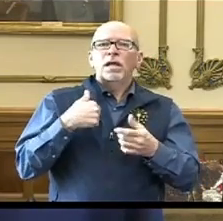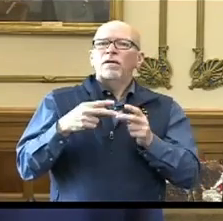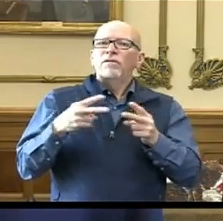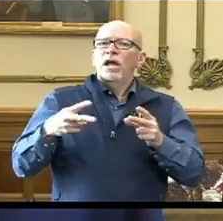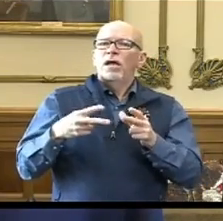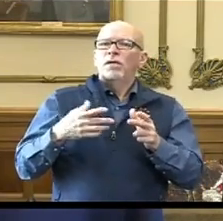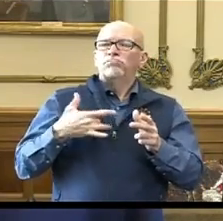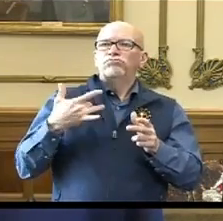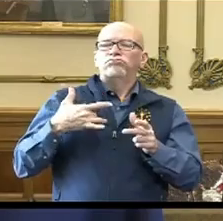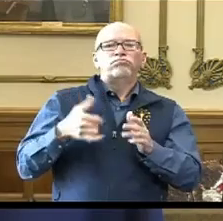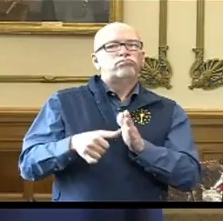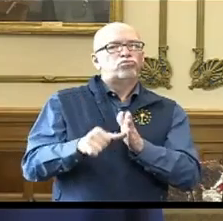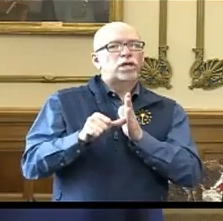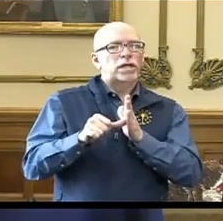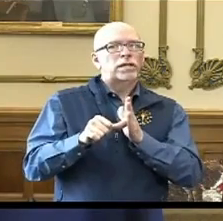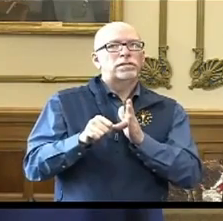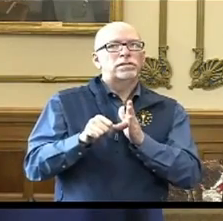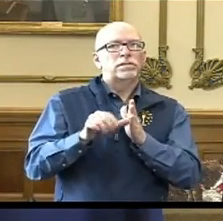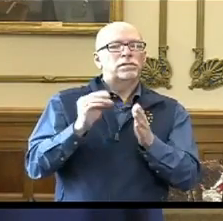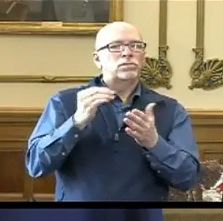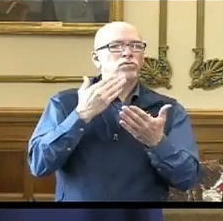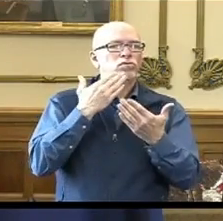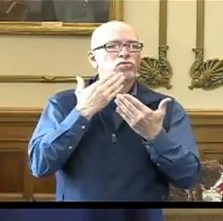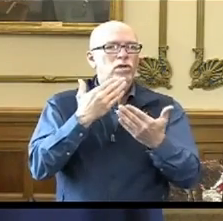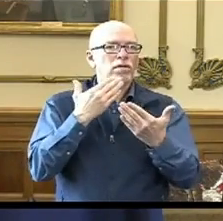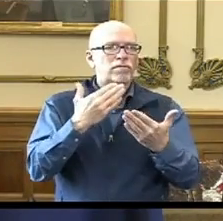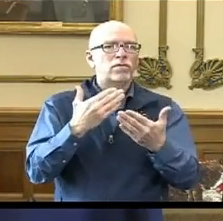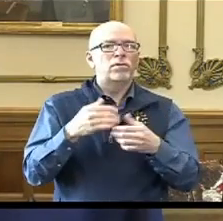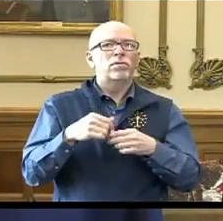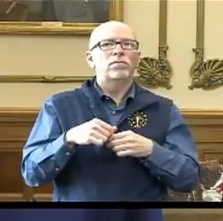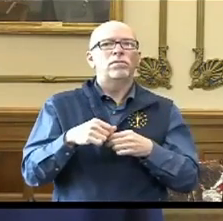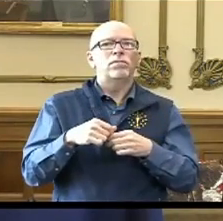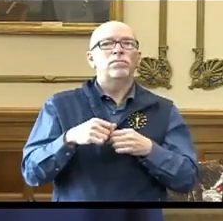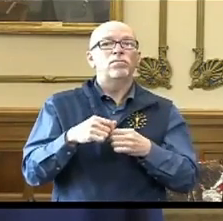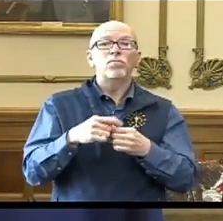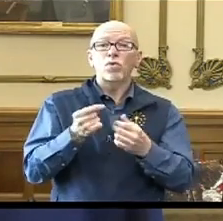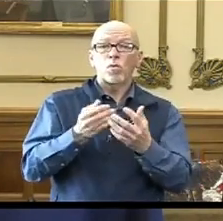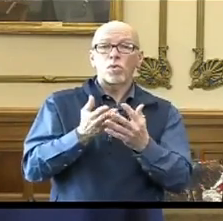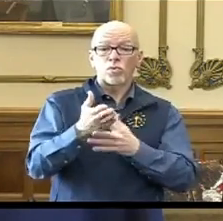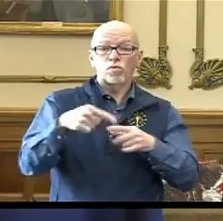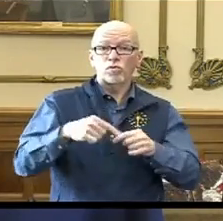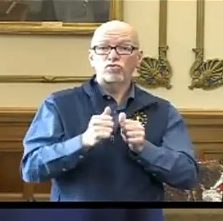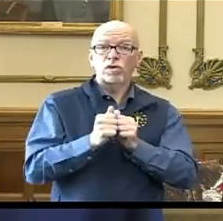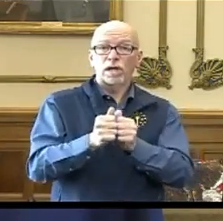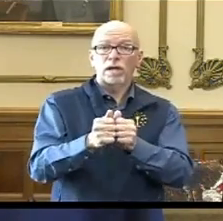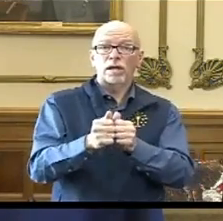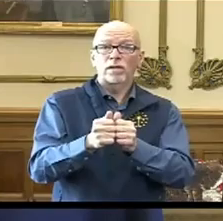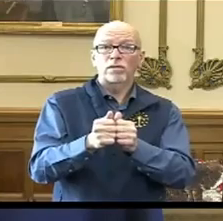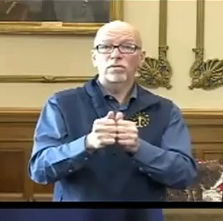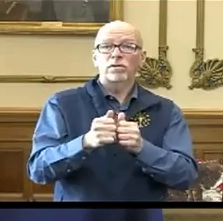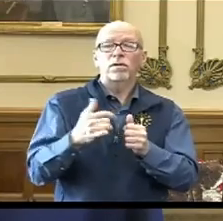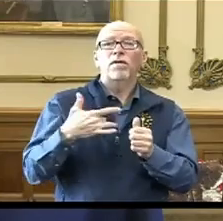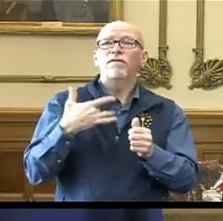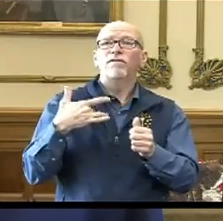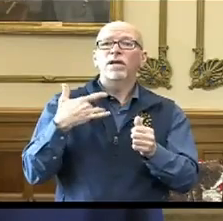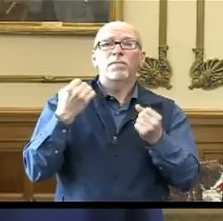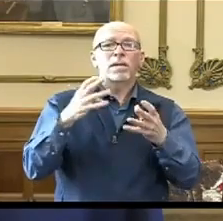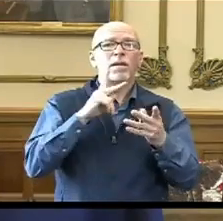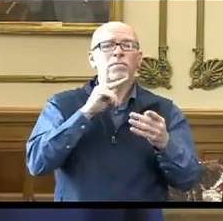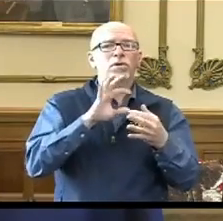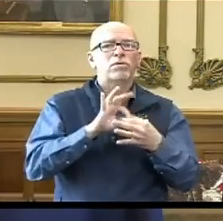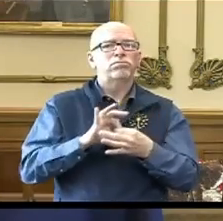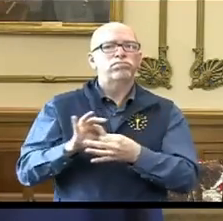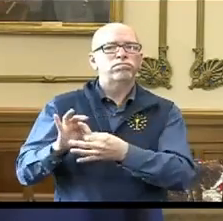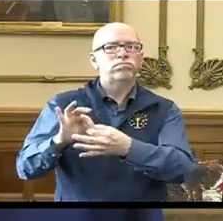impressed and grateful that going through this together, it's brought so many people together of